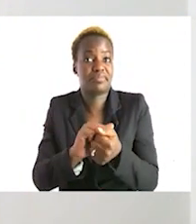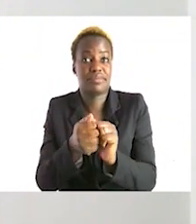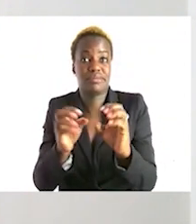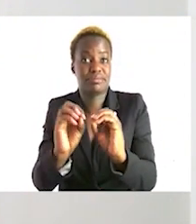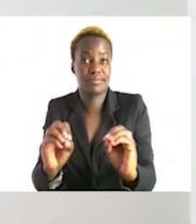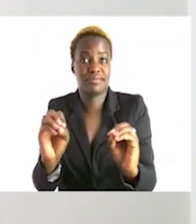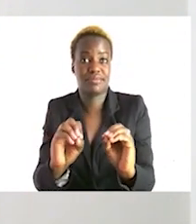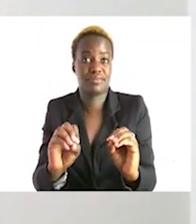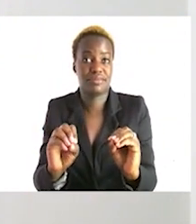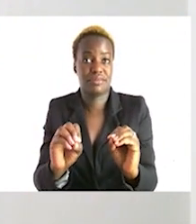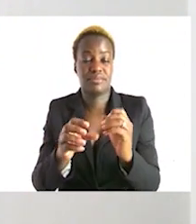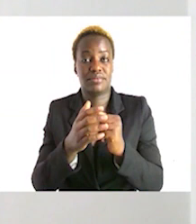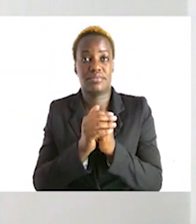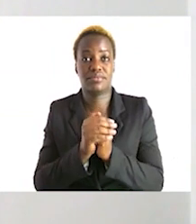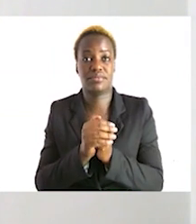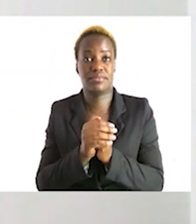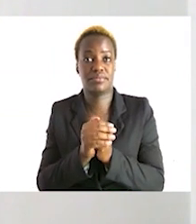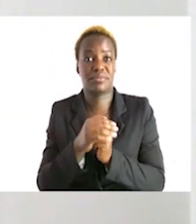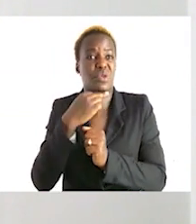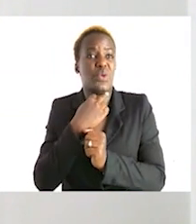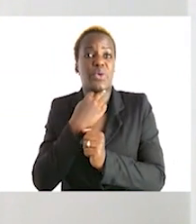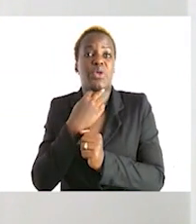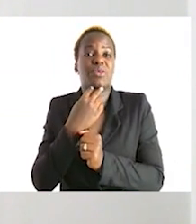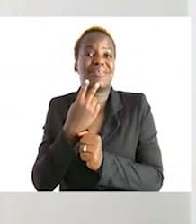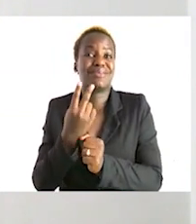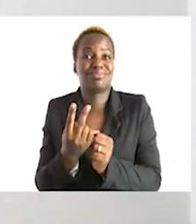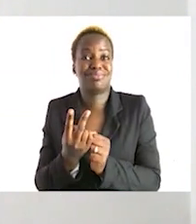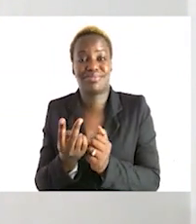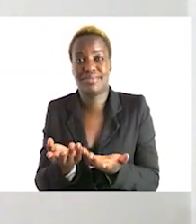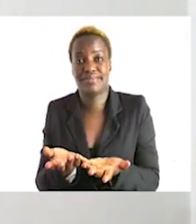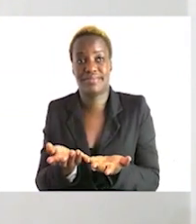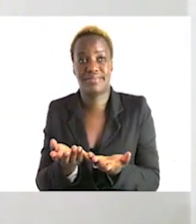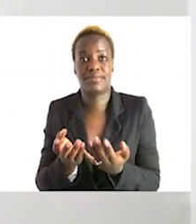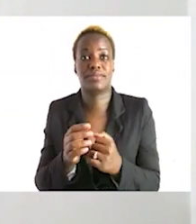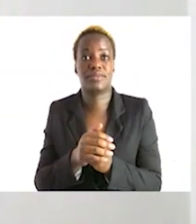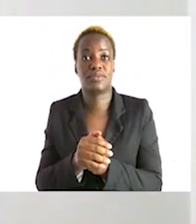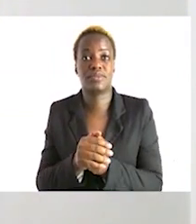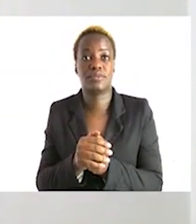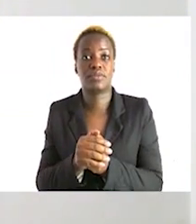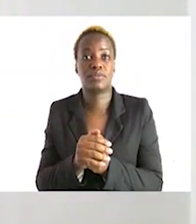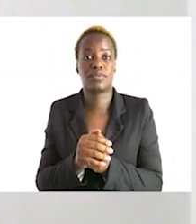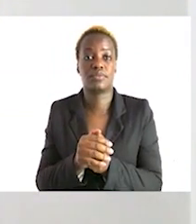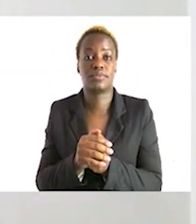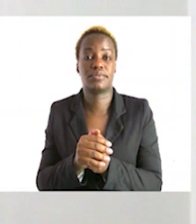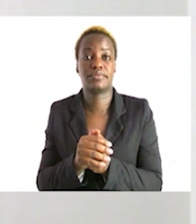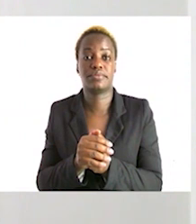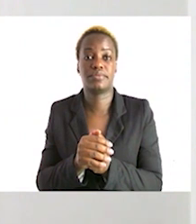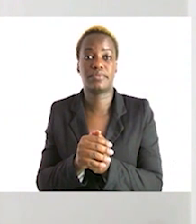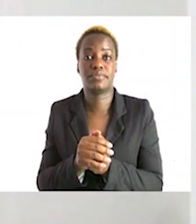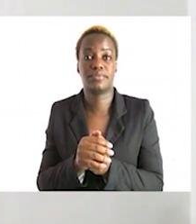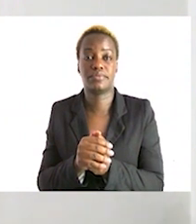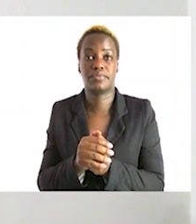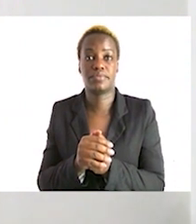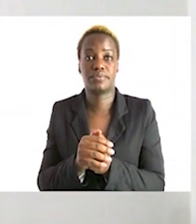letter E remains the E as the alphabetical name. But what if it was